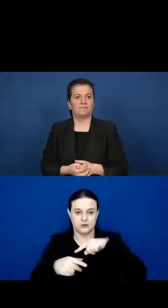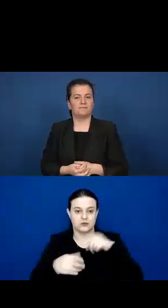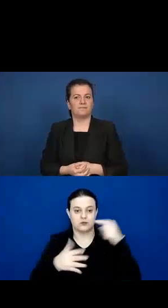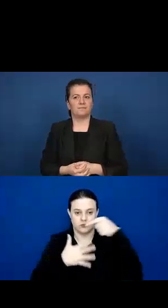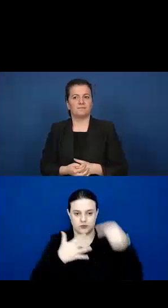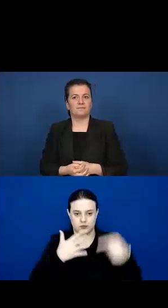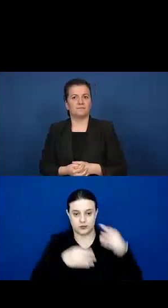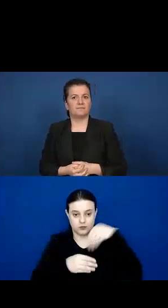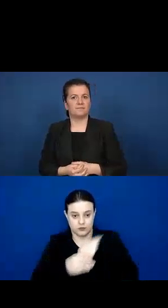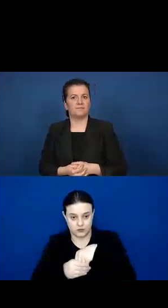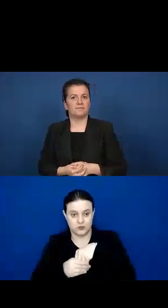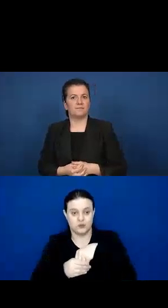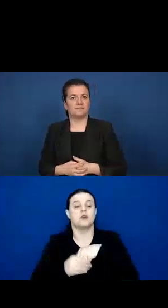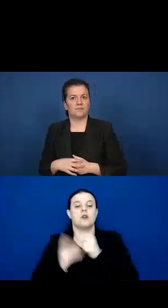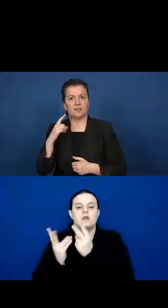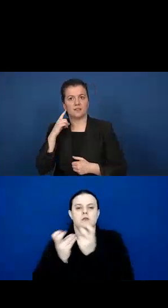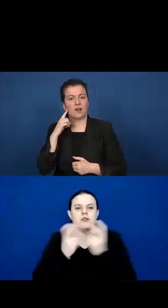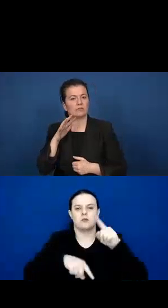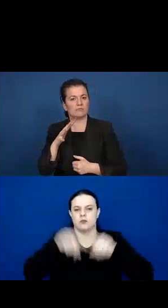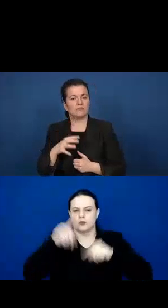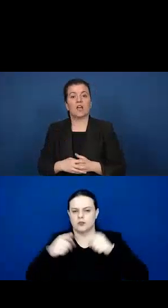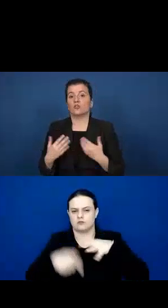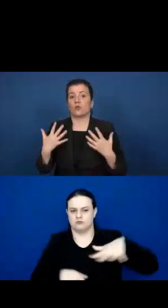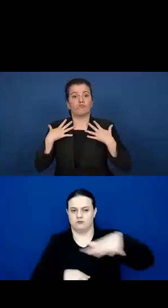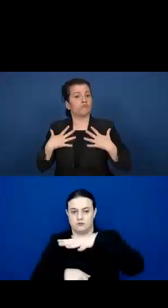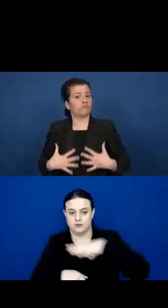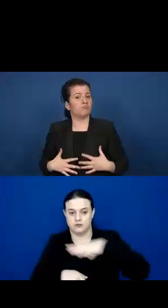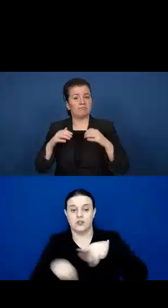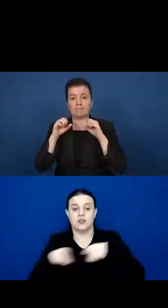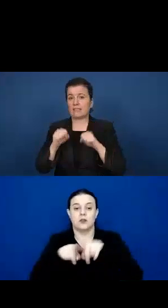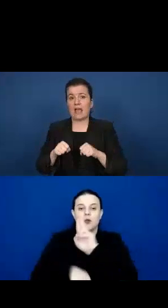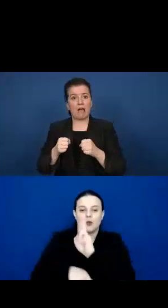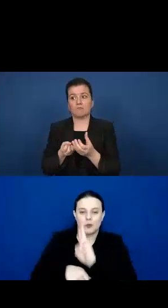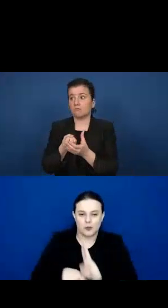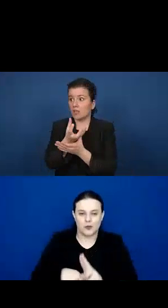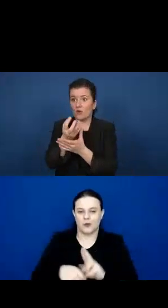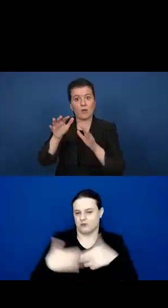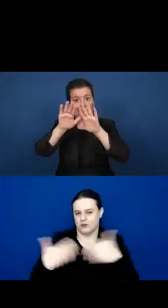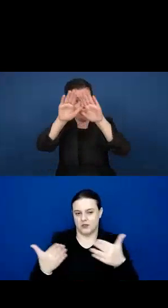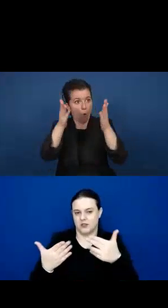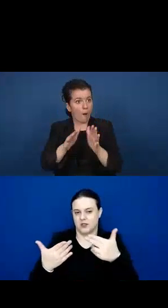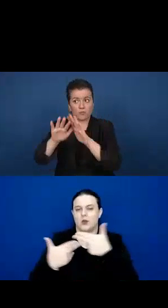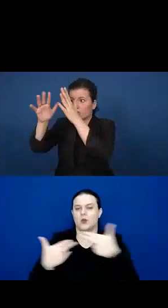which detects objects in the environment and labels or names them by the ontology.